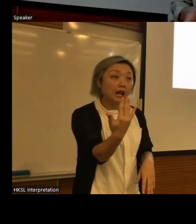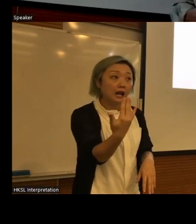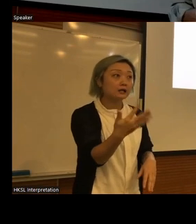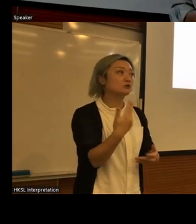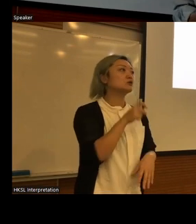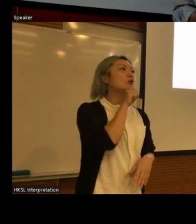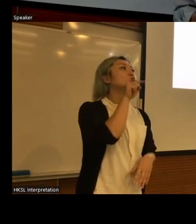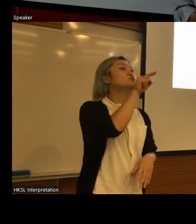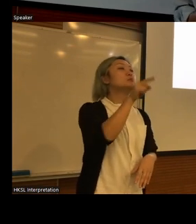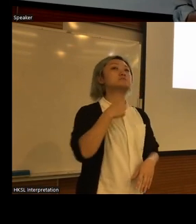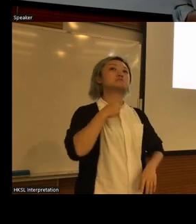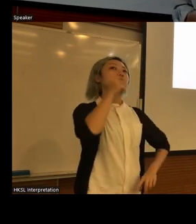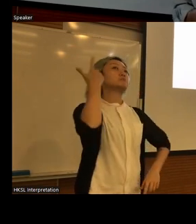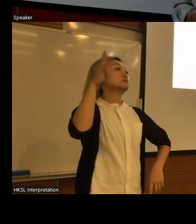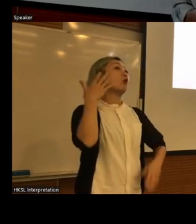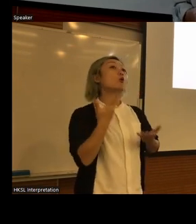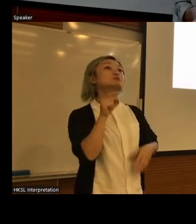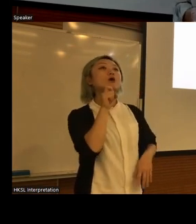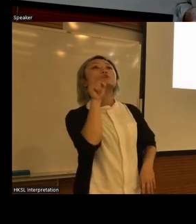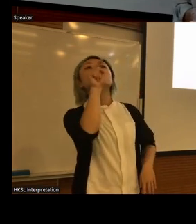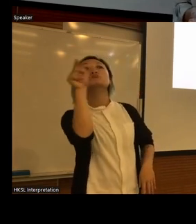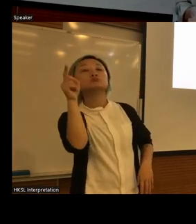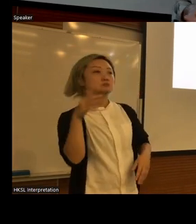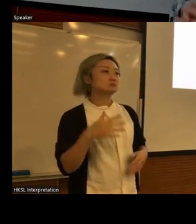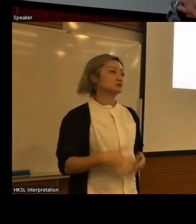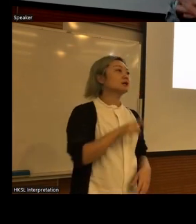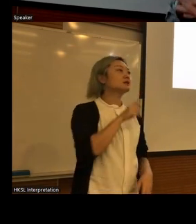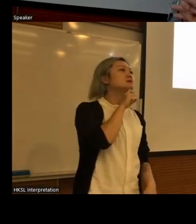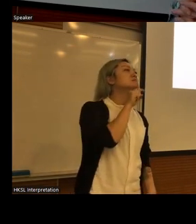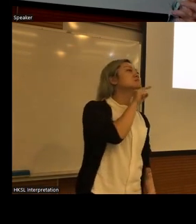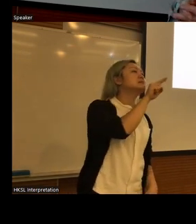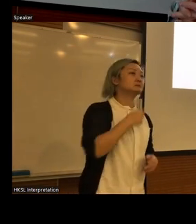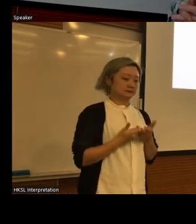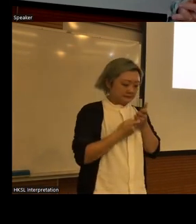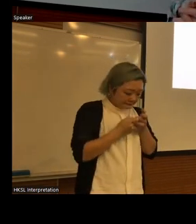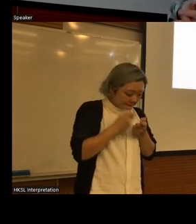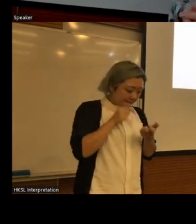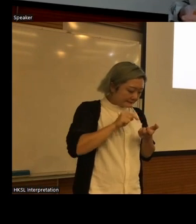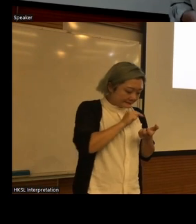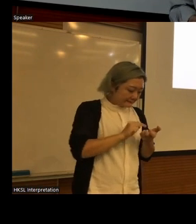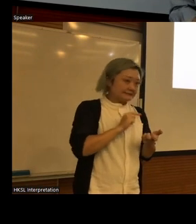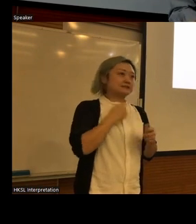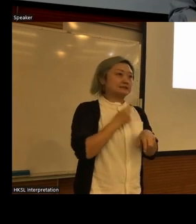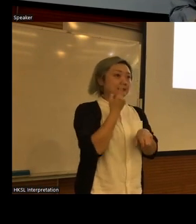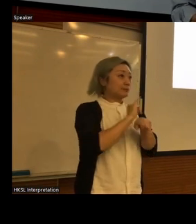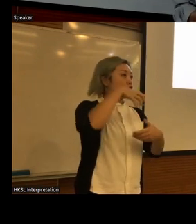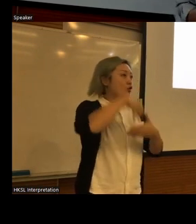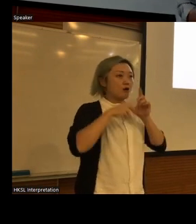of geniuses here who do. But even those who use a calculator will not be able to do it in